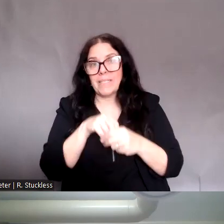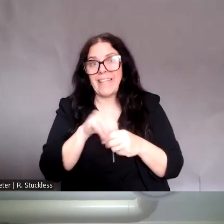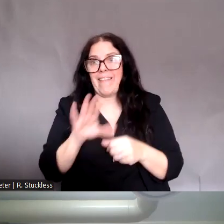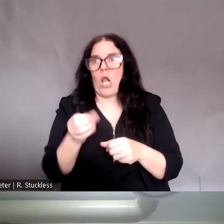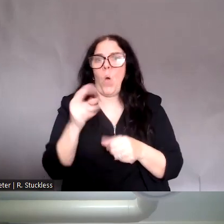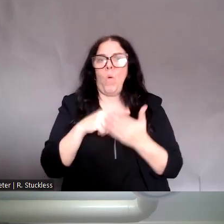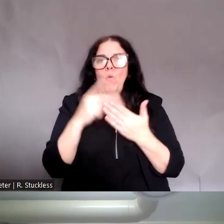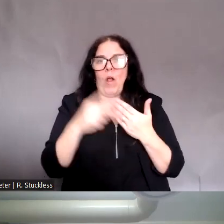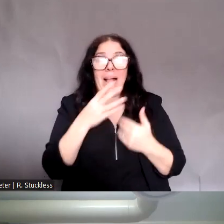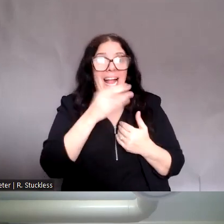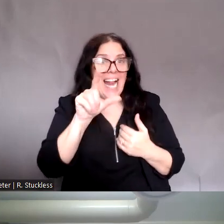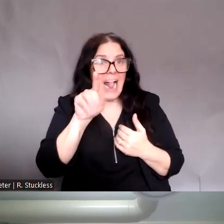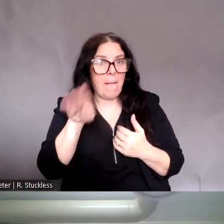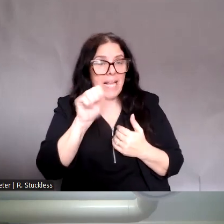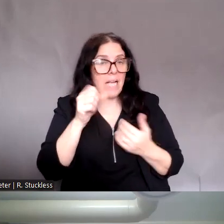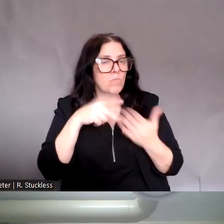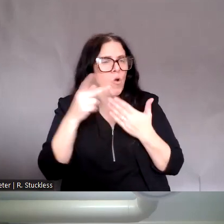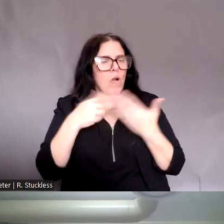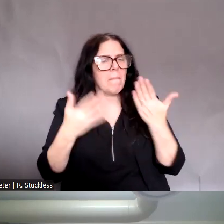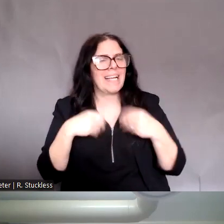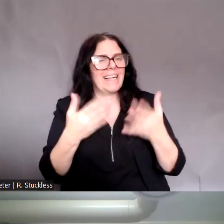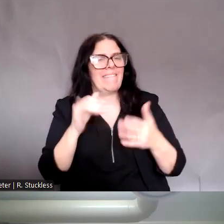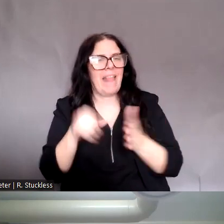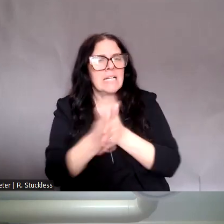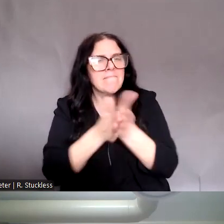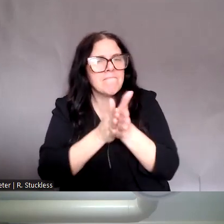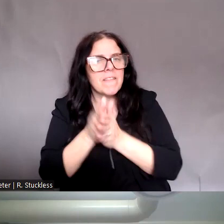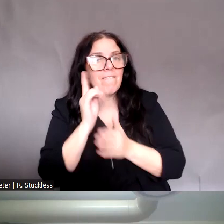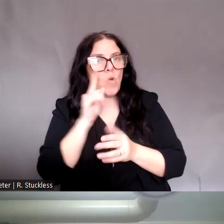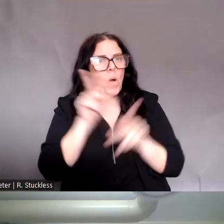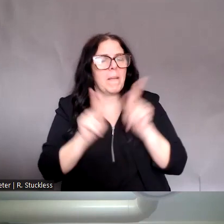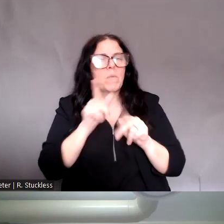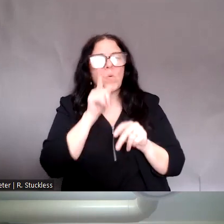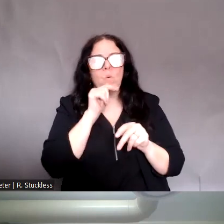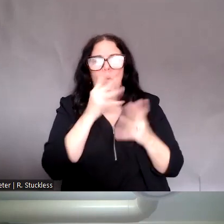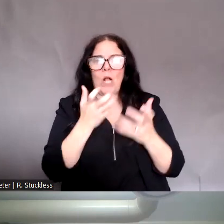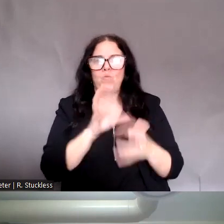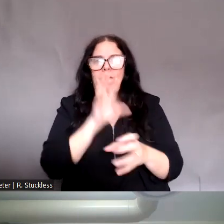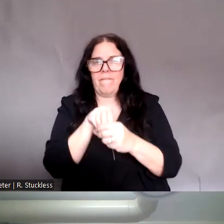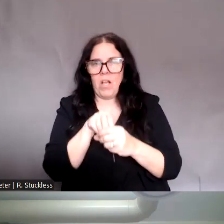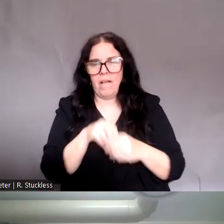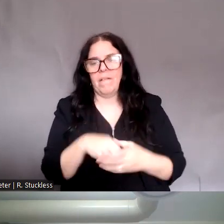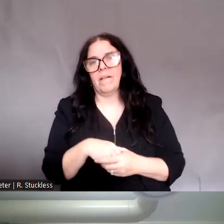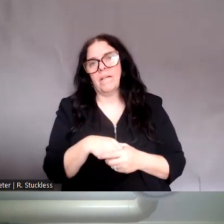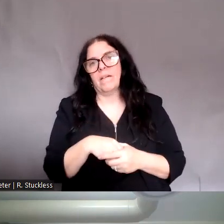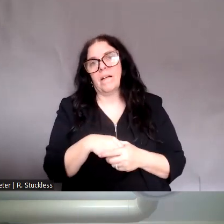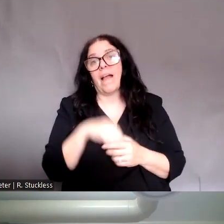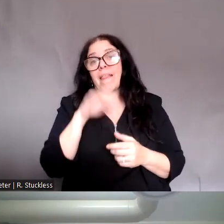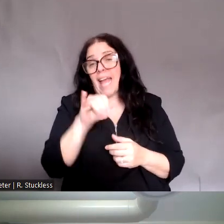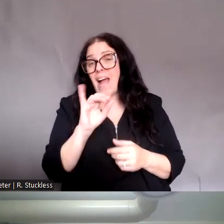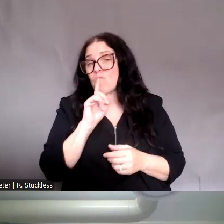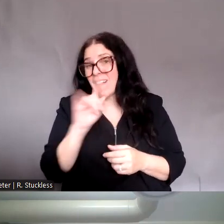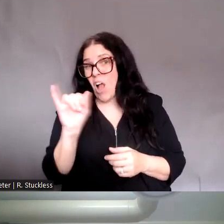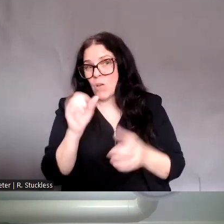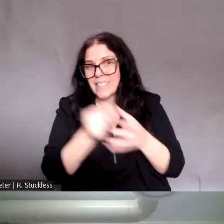LBS programs might provide that drive for the folks to get involved. And then it expands,